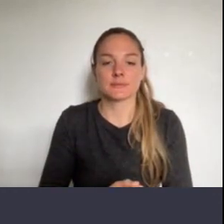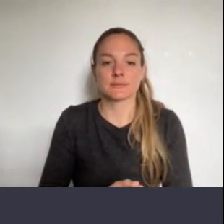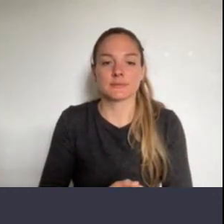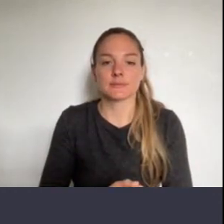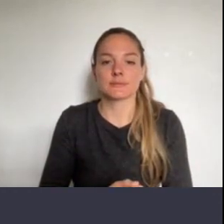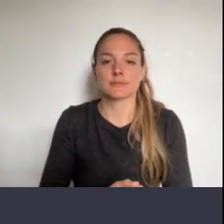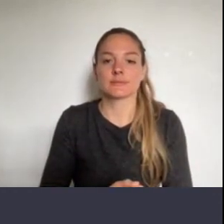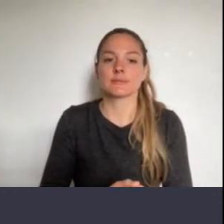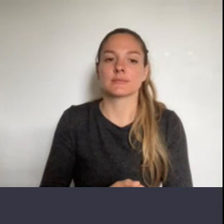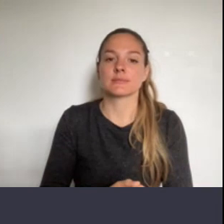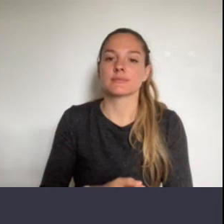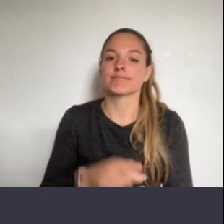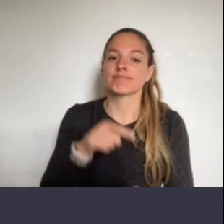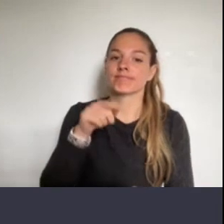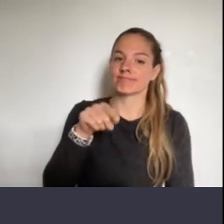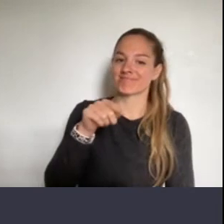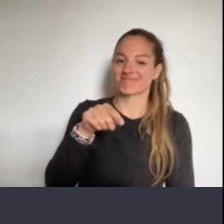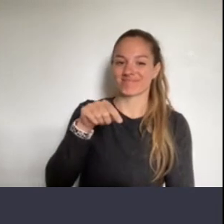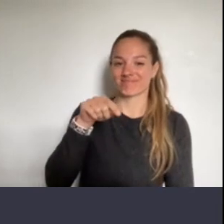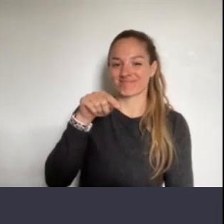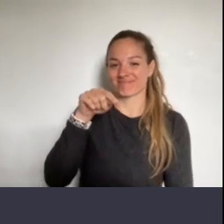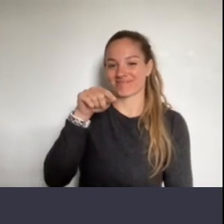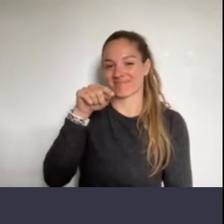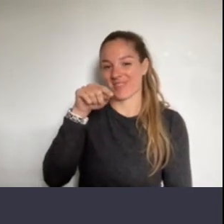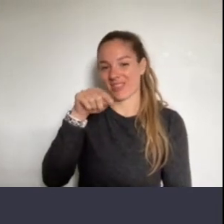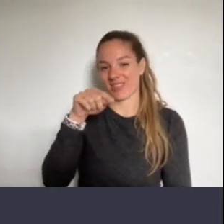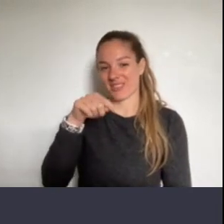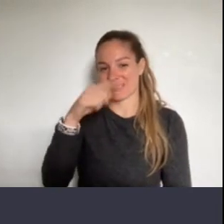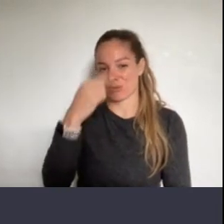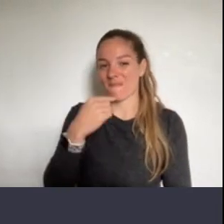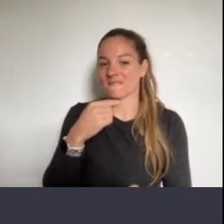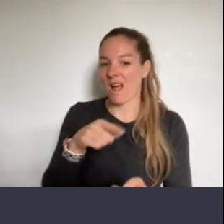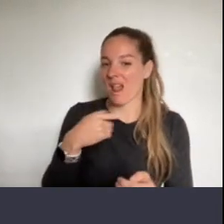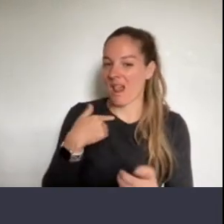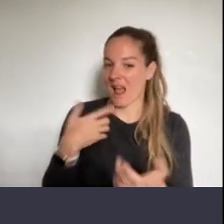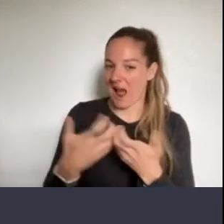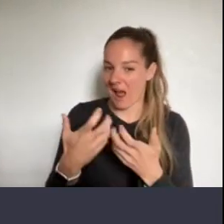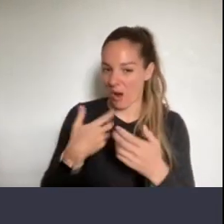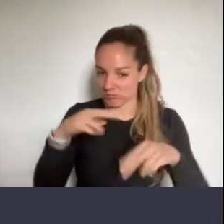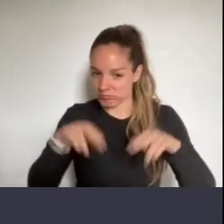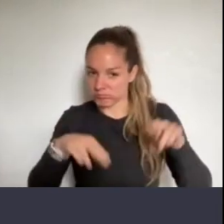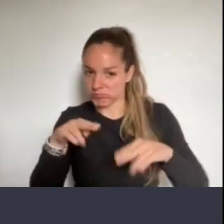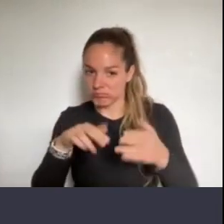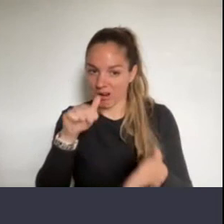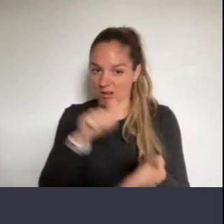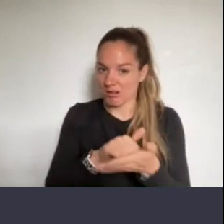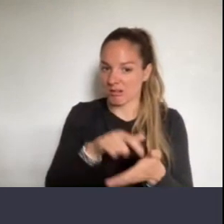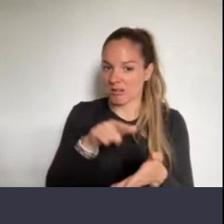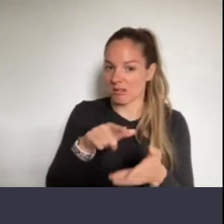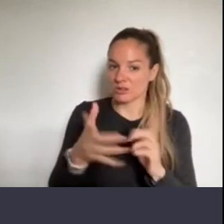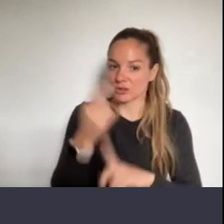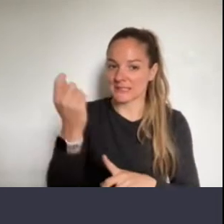And how will we measure the success of this profile? How will we know if it's been useful or